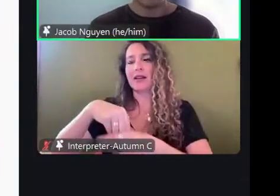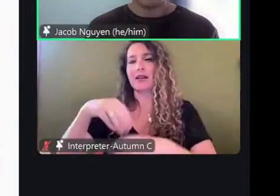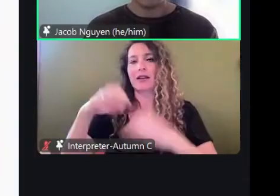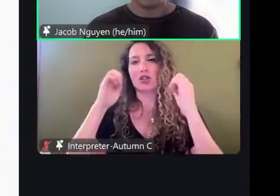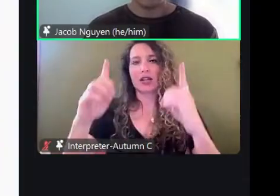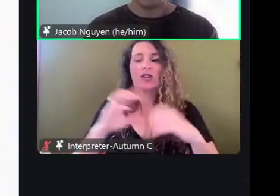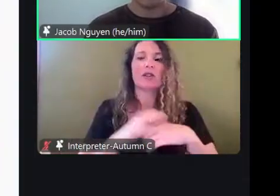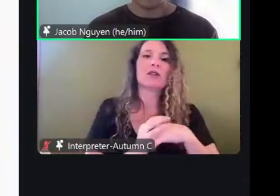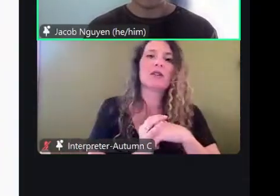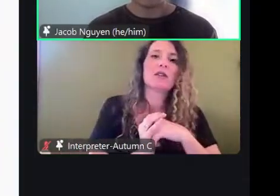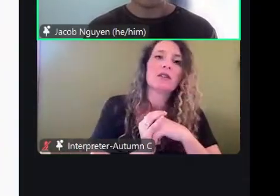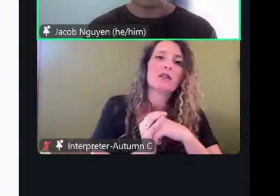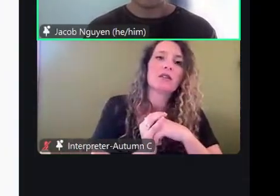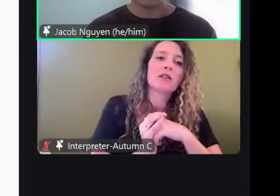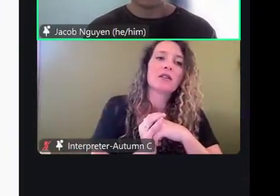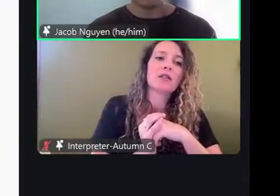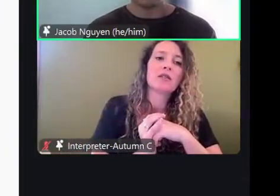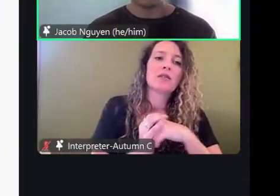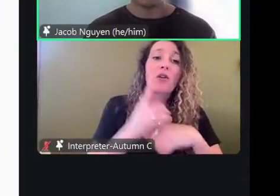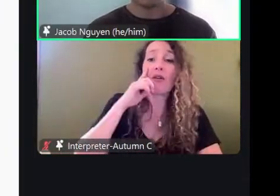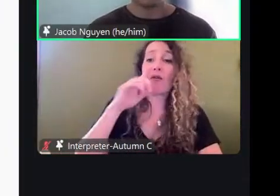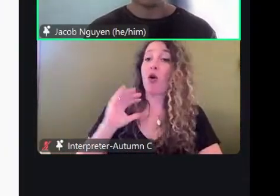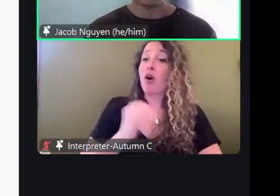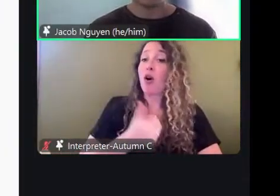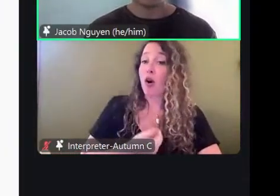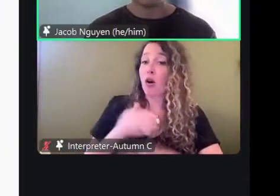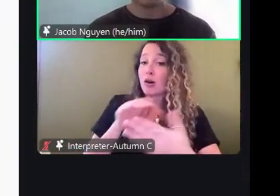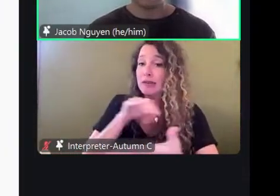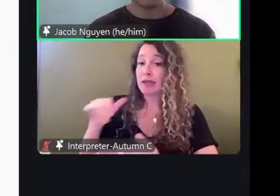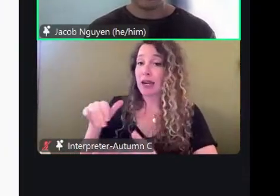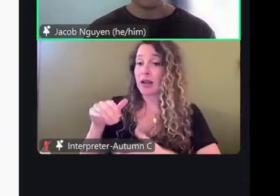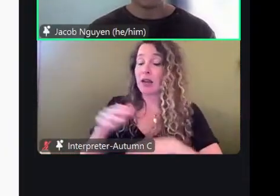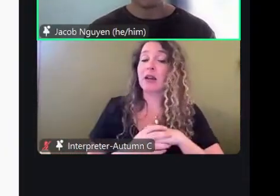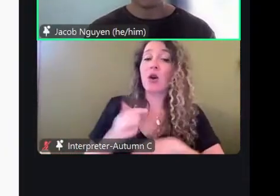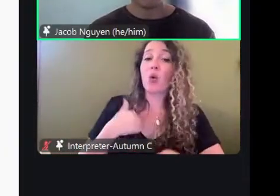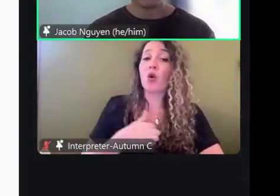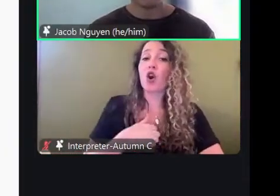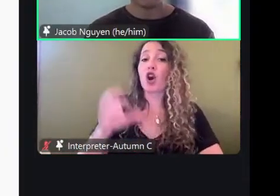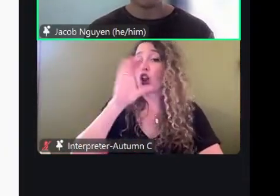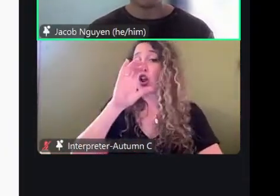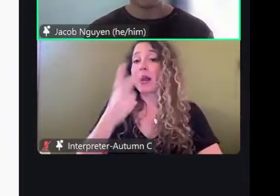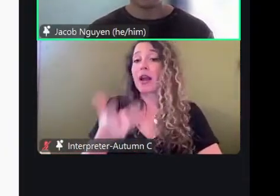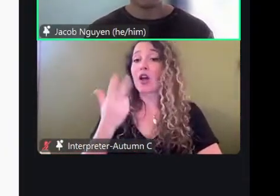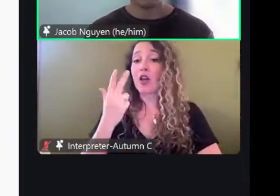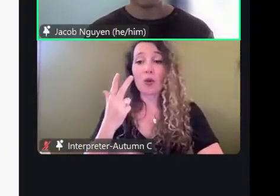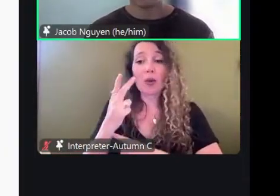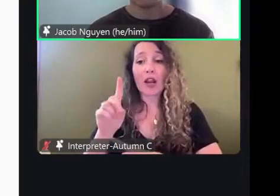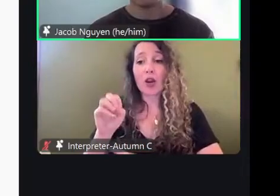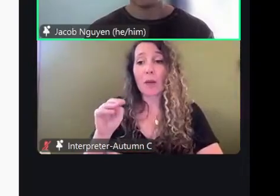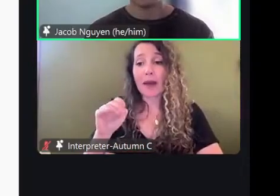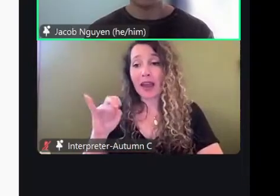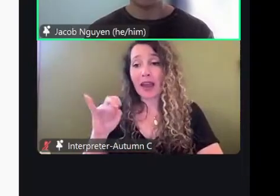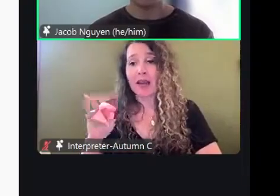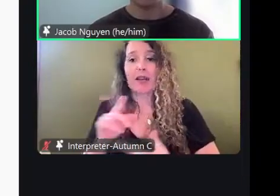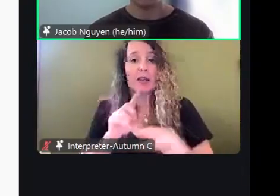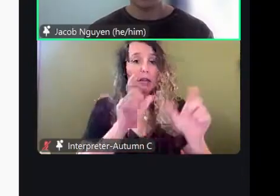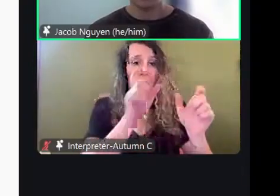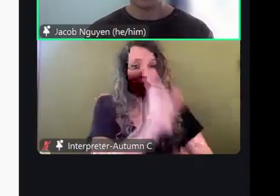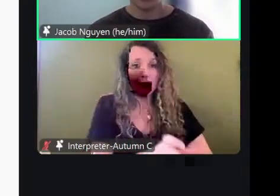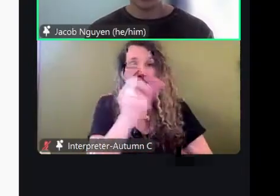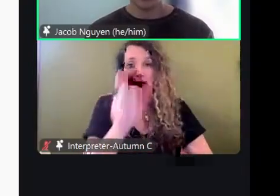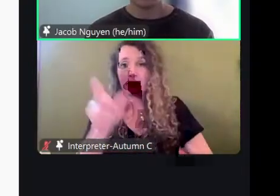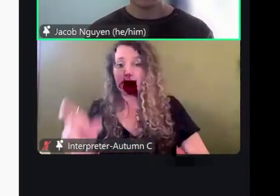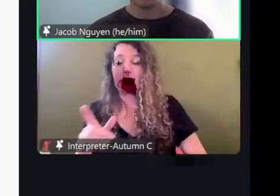And so for our study, we're really looking at 3 domains, the first being sense of belonging, the second being